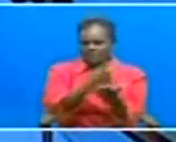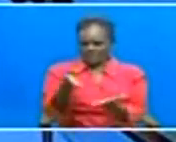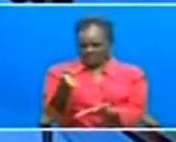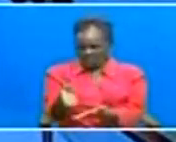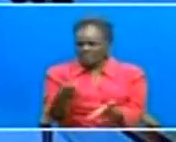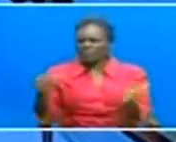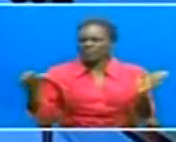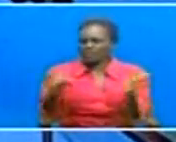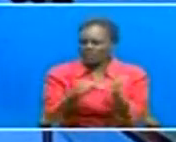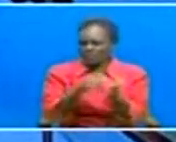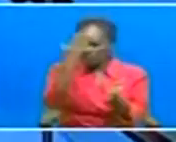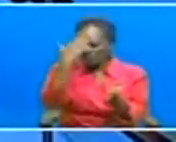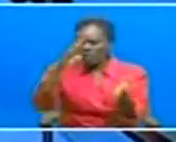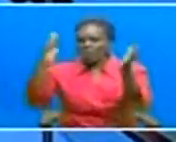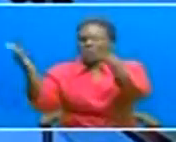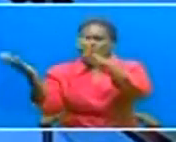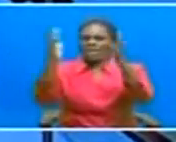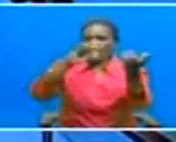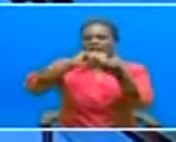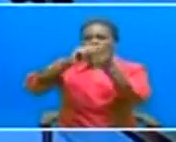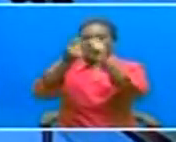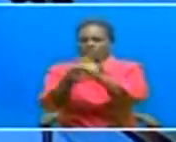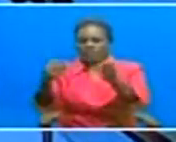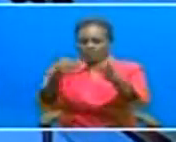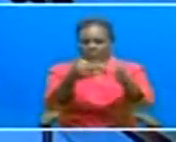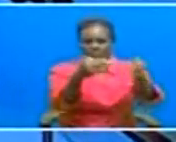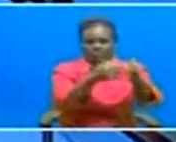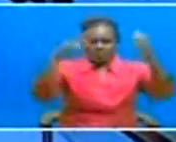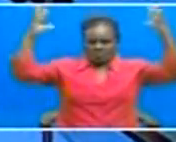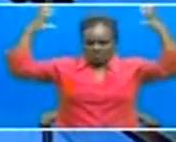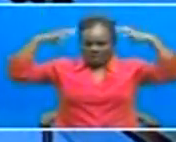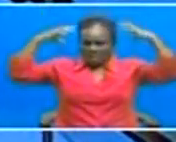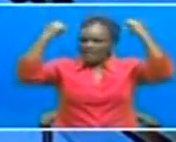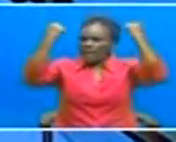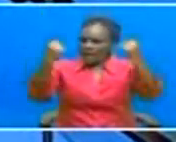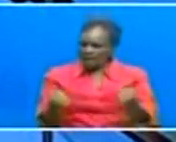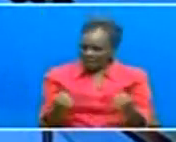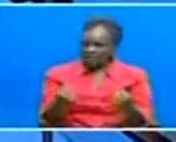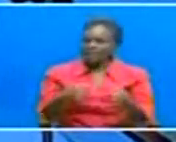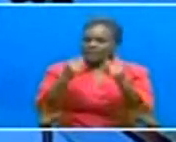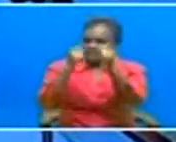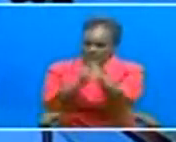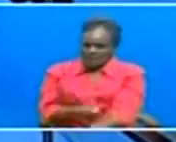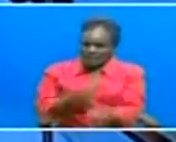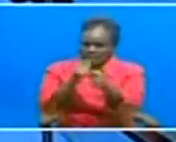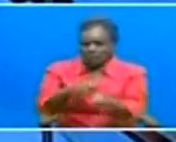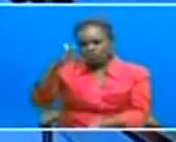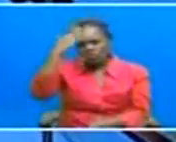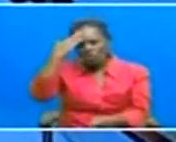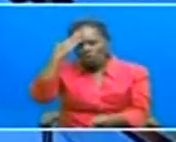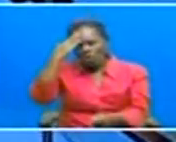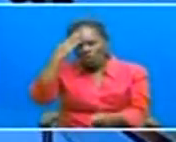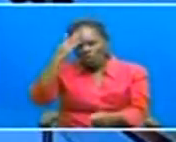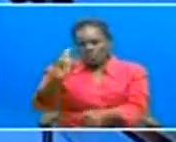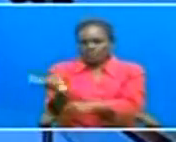an issue due to climate change that has since disrupted rain patterns, making it difficult for farmers to make informed decisions